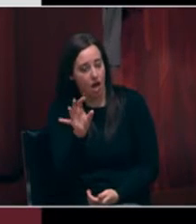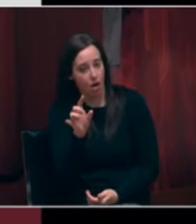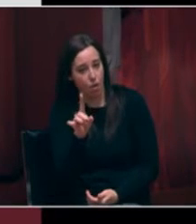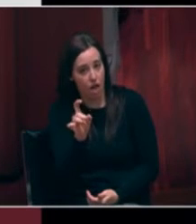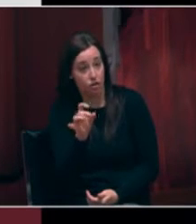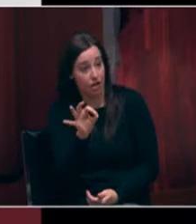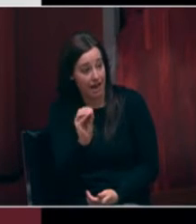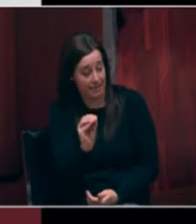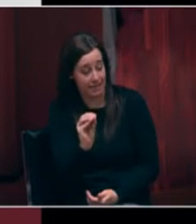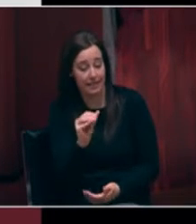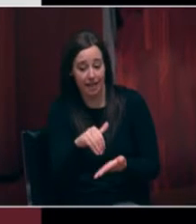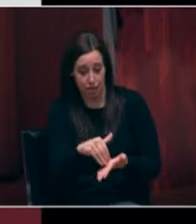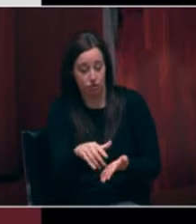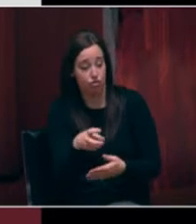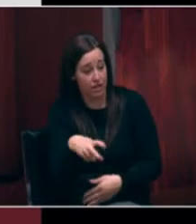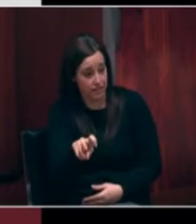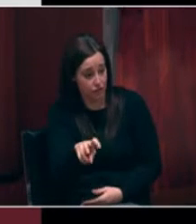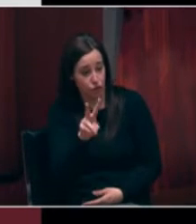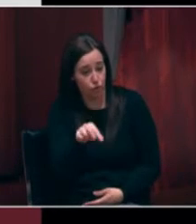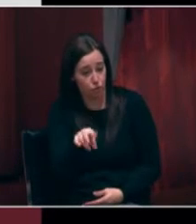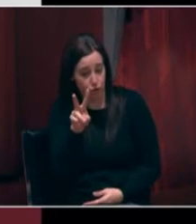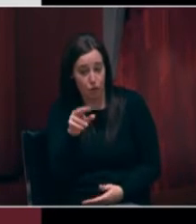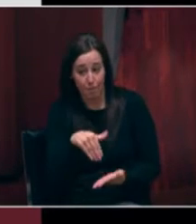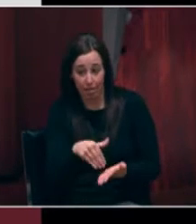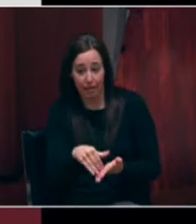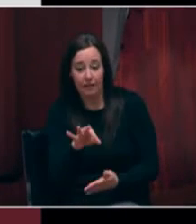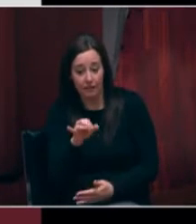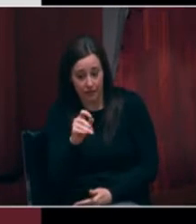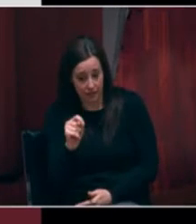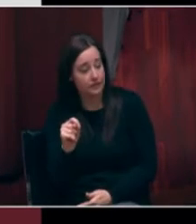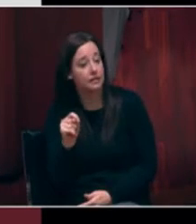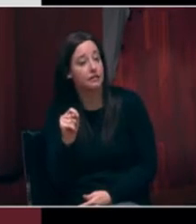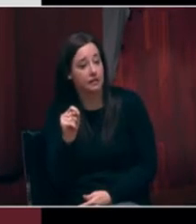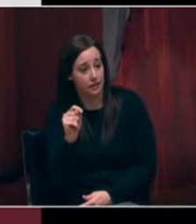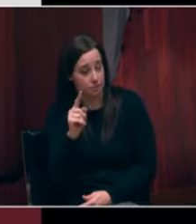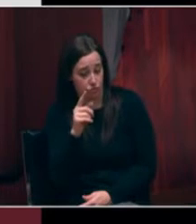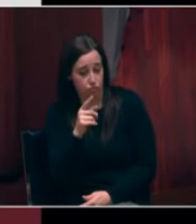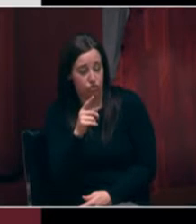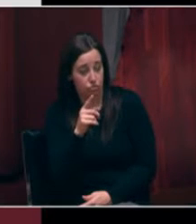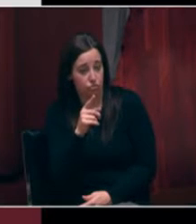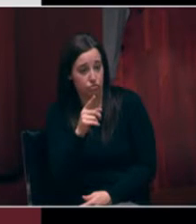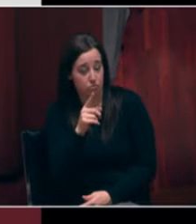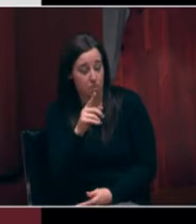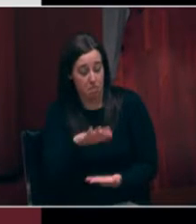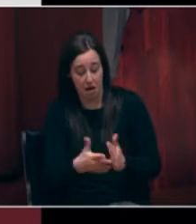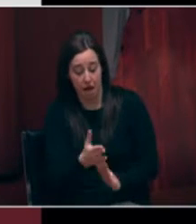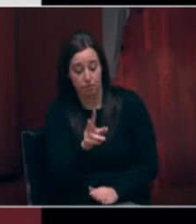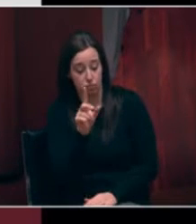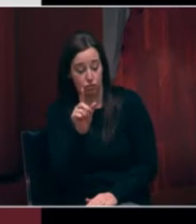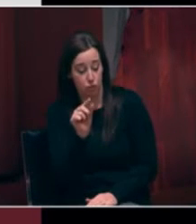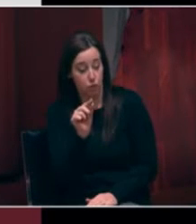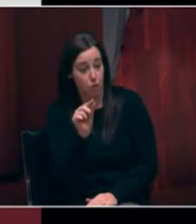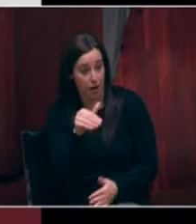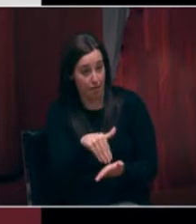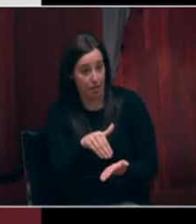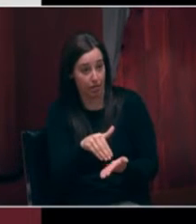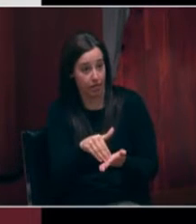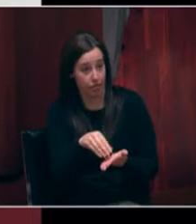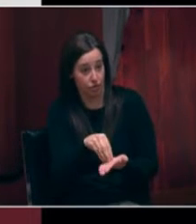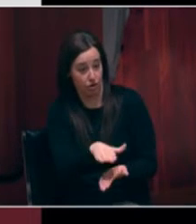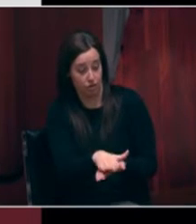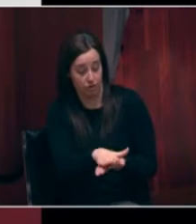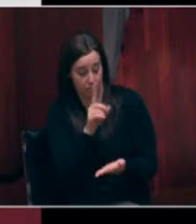2.2 million cubic feet, that were immediately eligible. Like many more records, it was almost 20 million records, cubic feet, were affected by till,